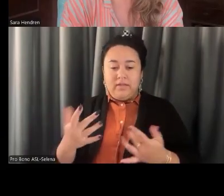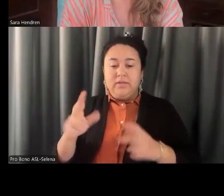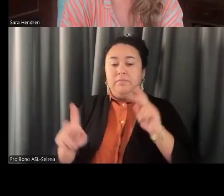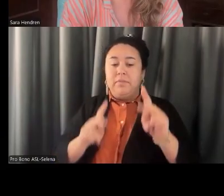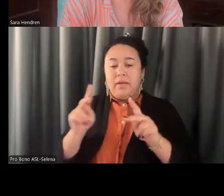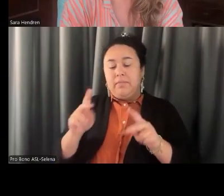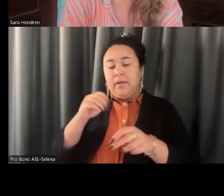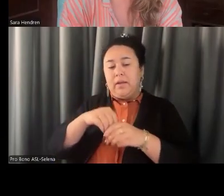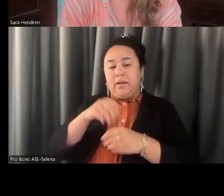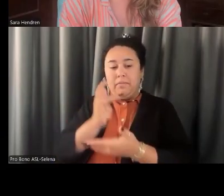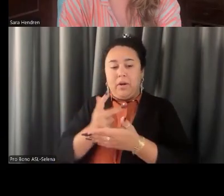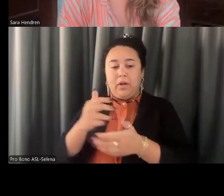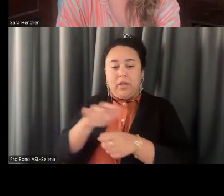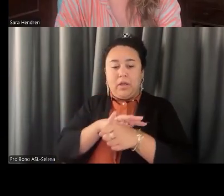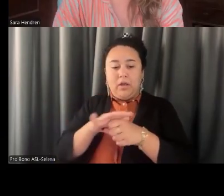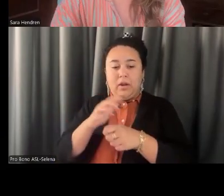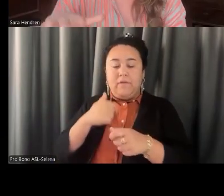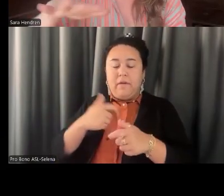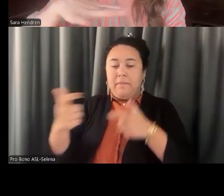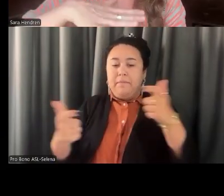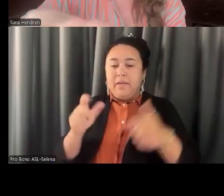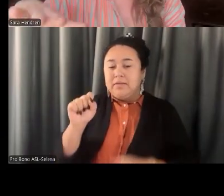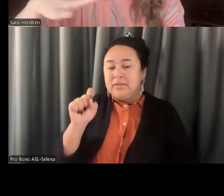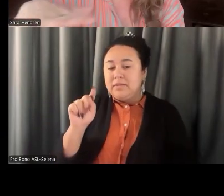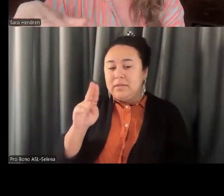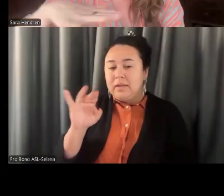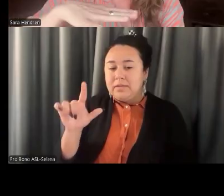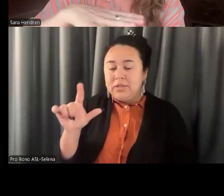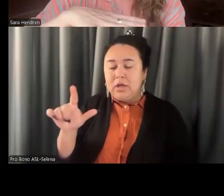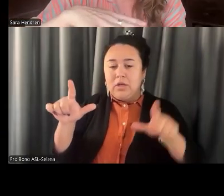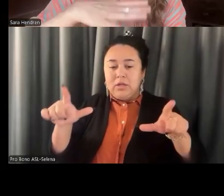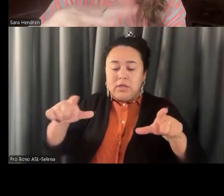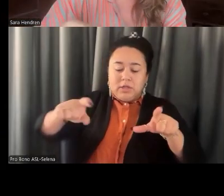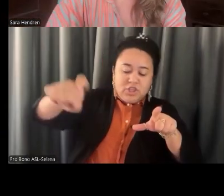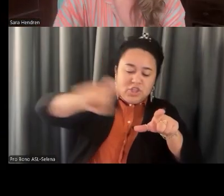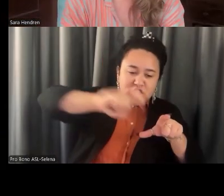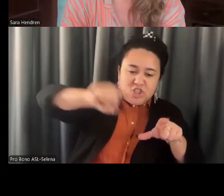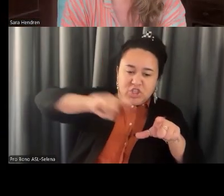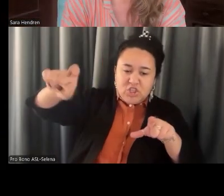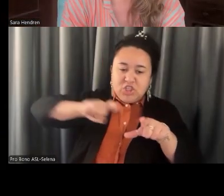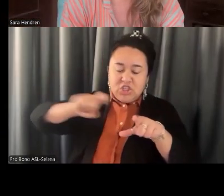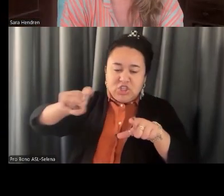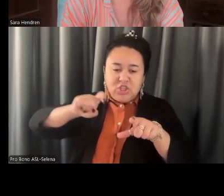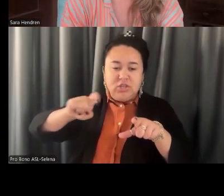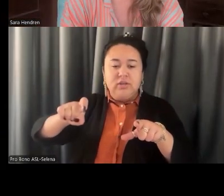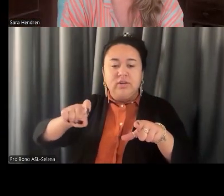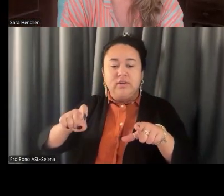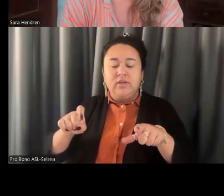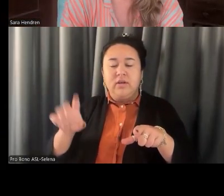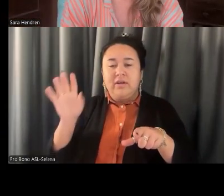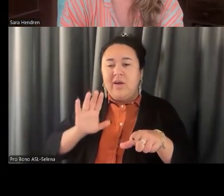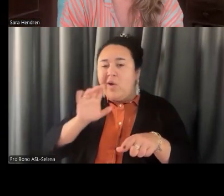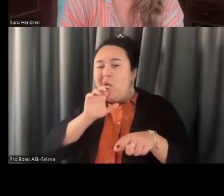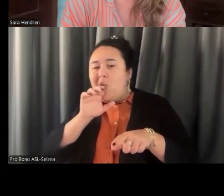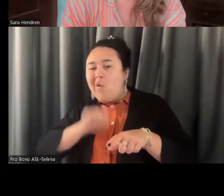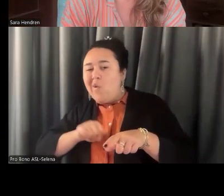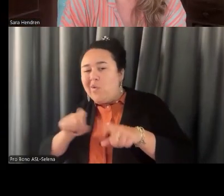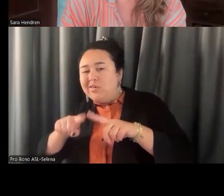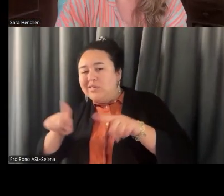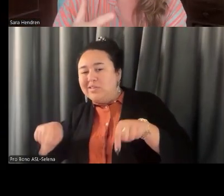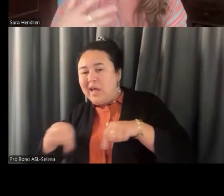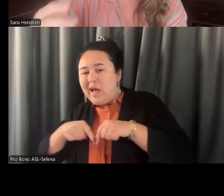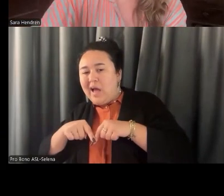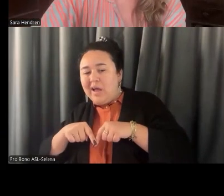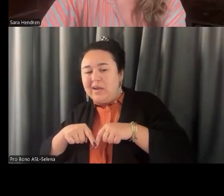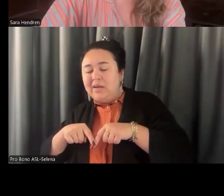people in a parking lot who've got a big stencil to paint over. a faded sign on the asphalt. So